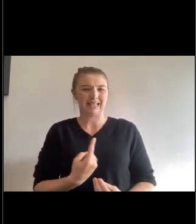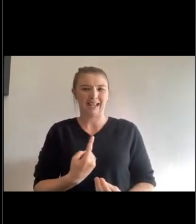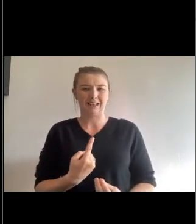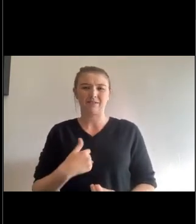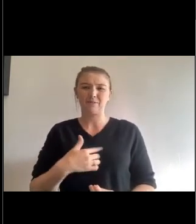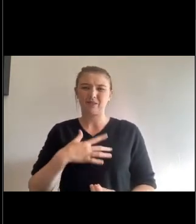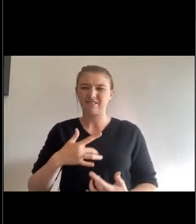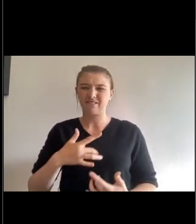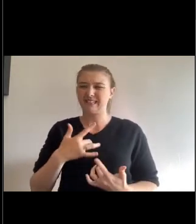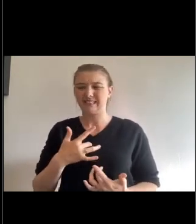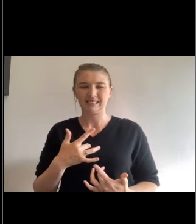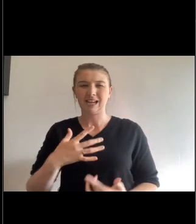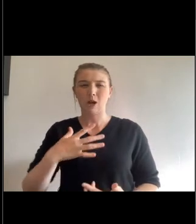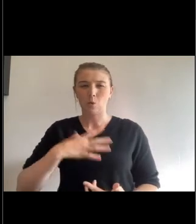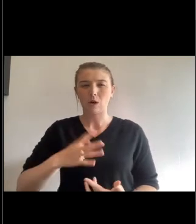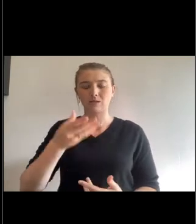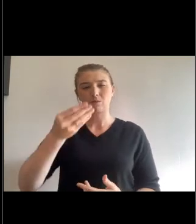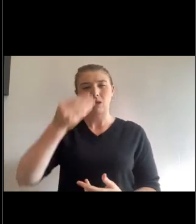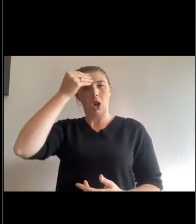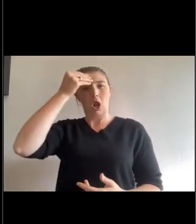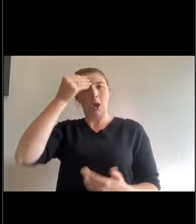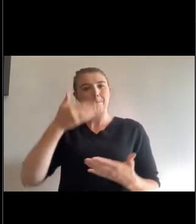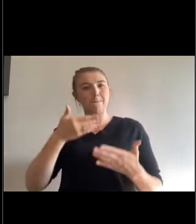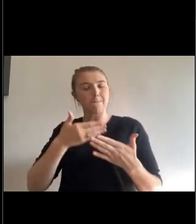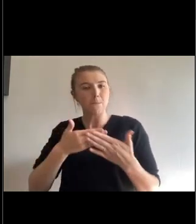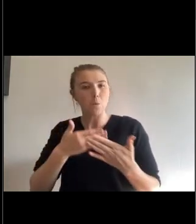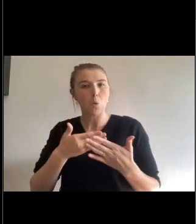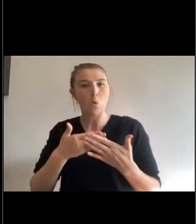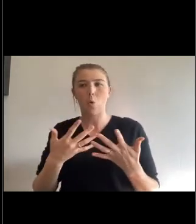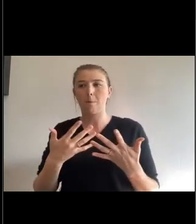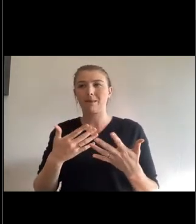more. I wanted to be more I